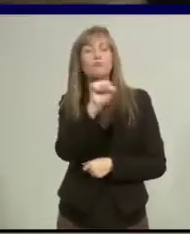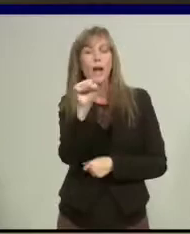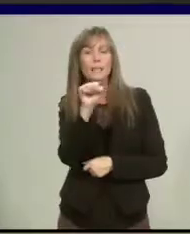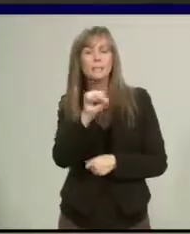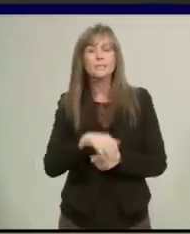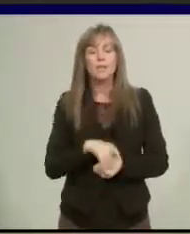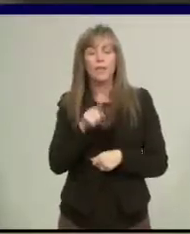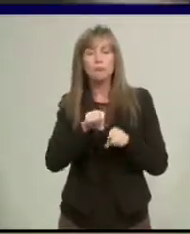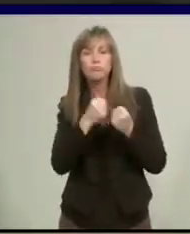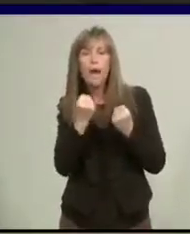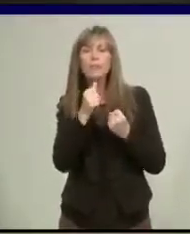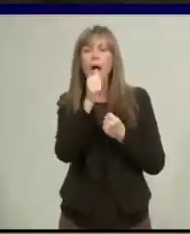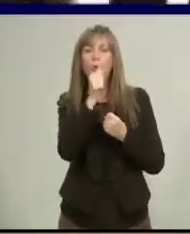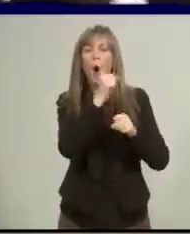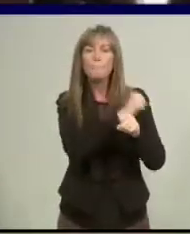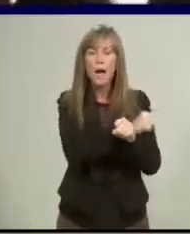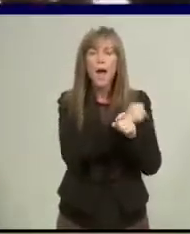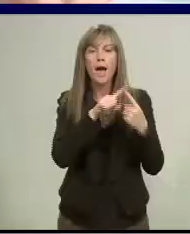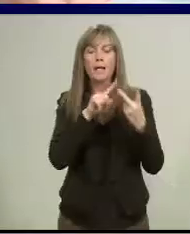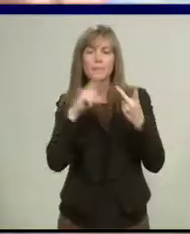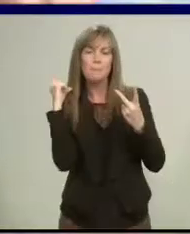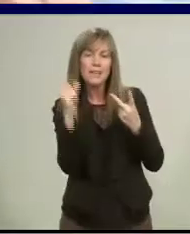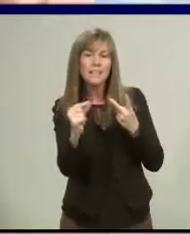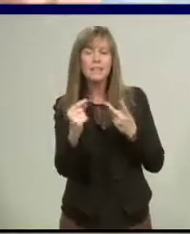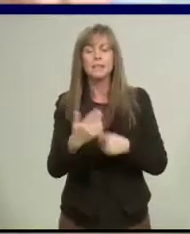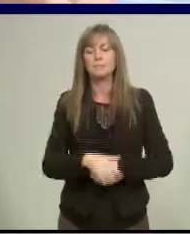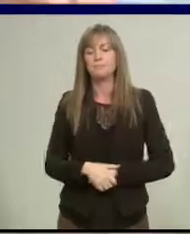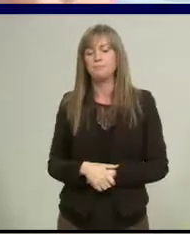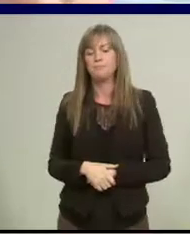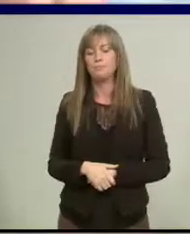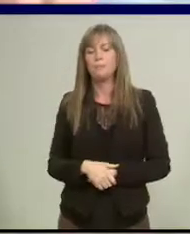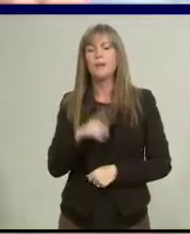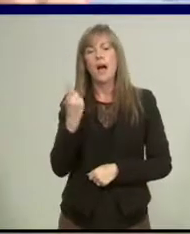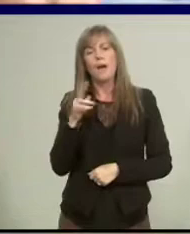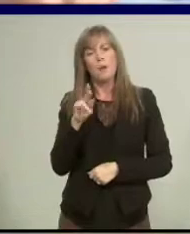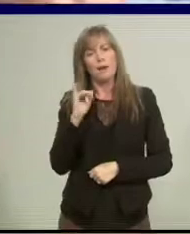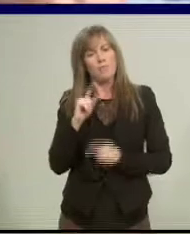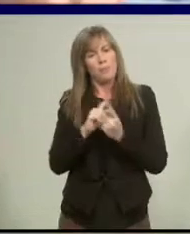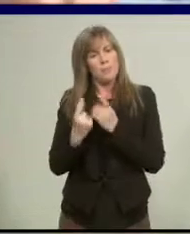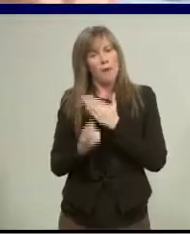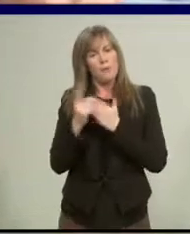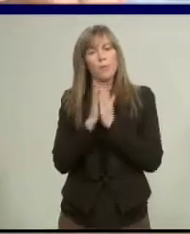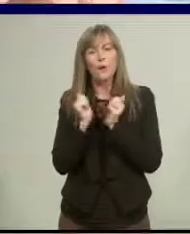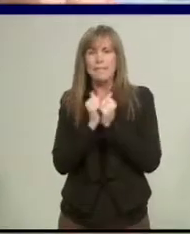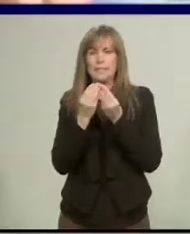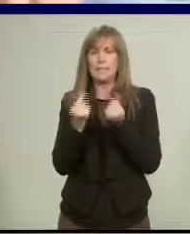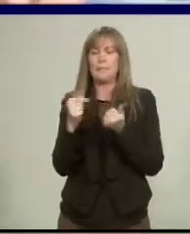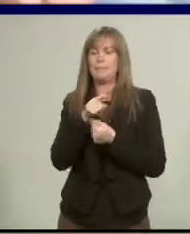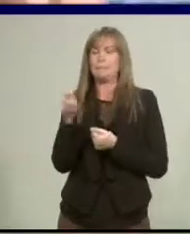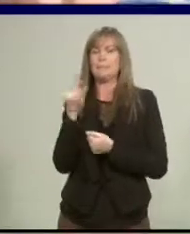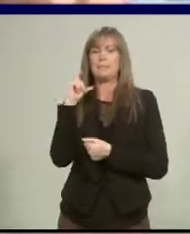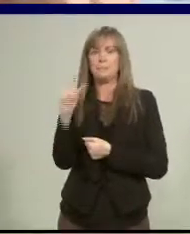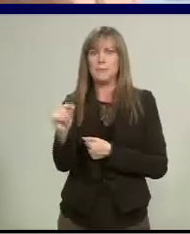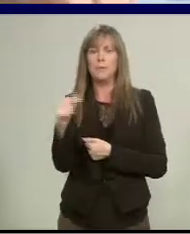breaching alcohol bans and speeding well over the limit. A couple of things of concern that happened over the weekend were some of the speeds that some of them were